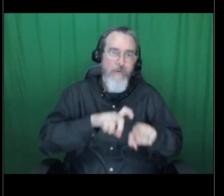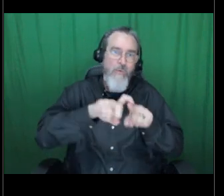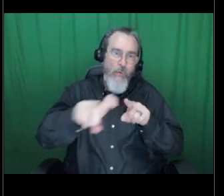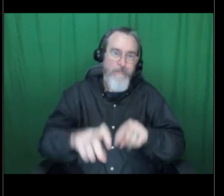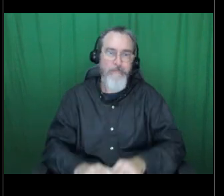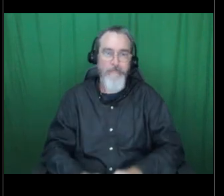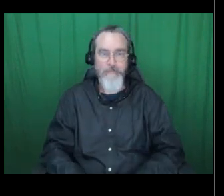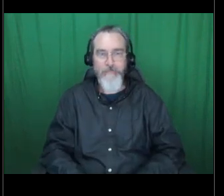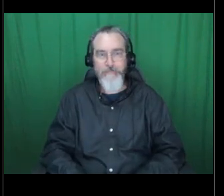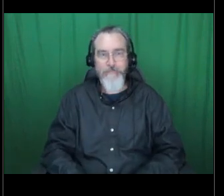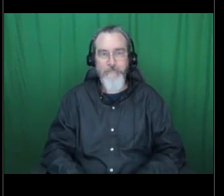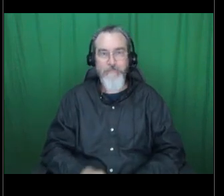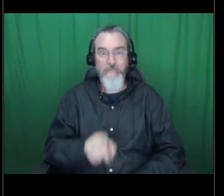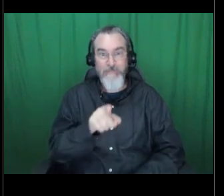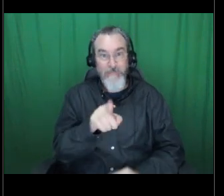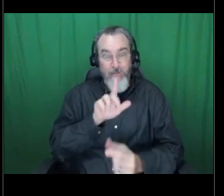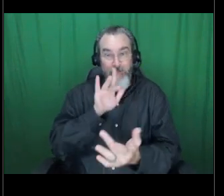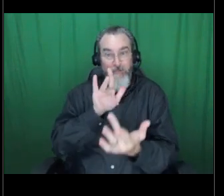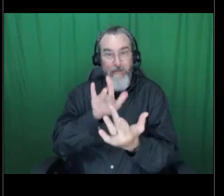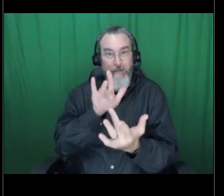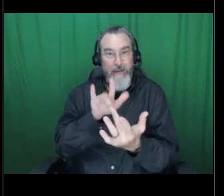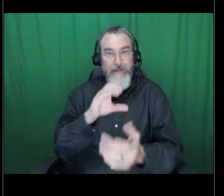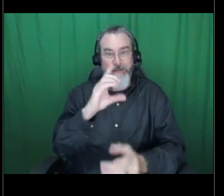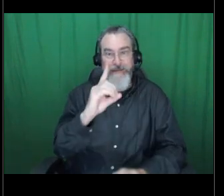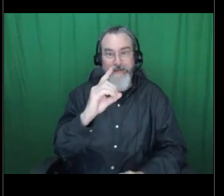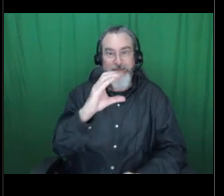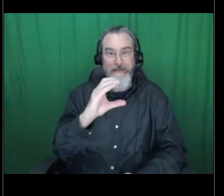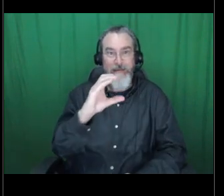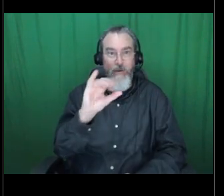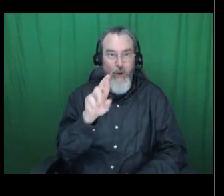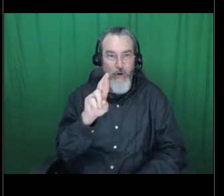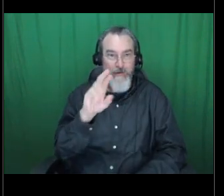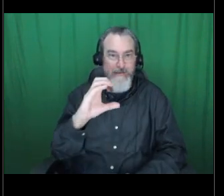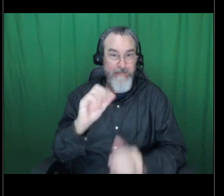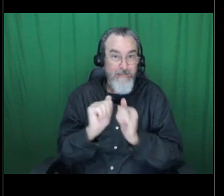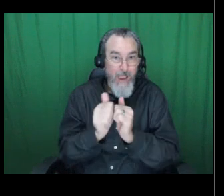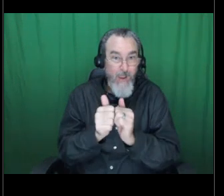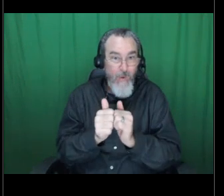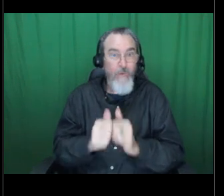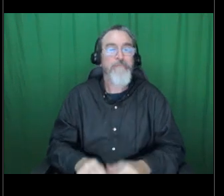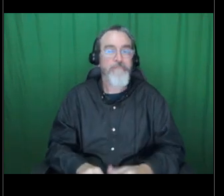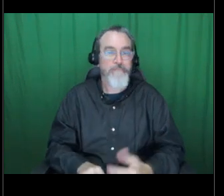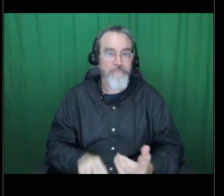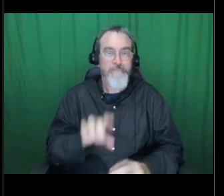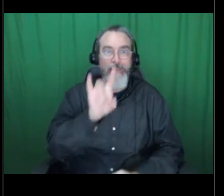You can reach the DCRC toll-free at